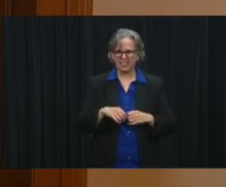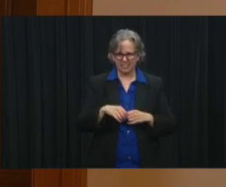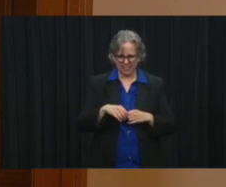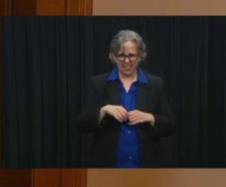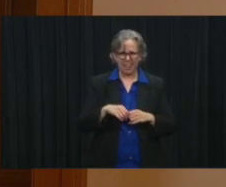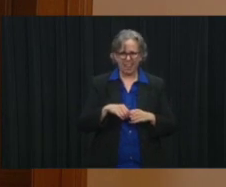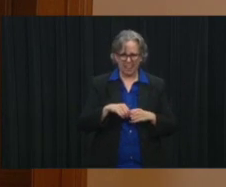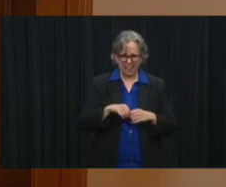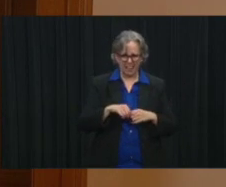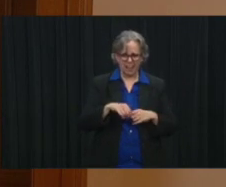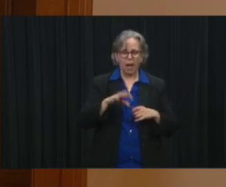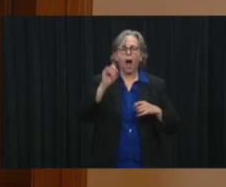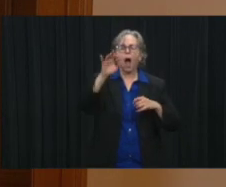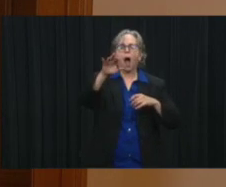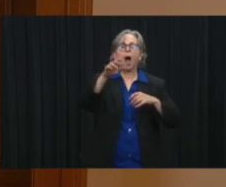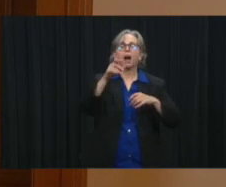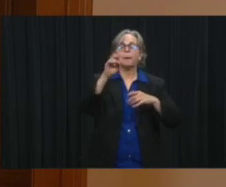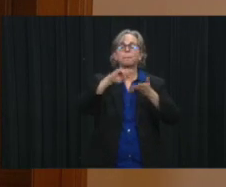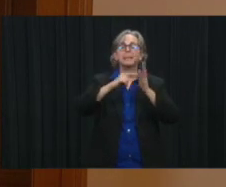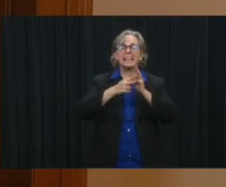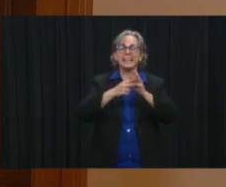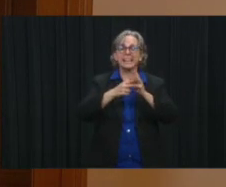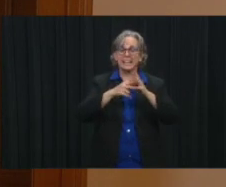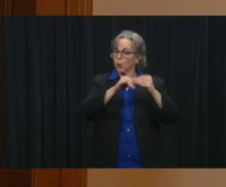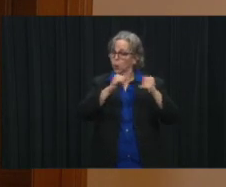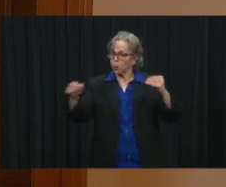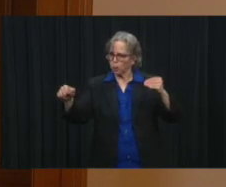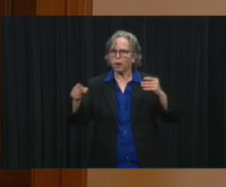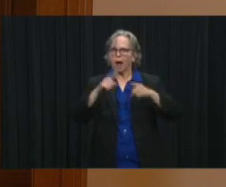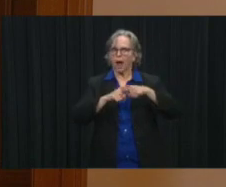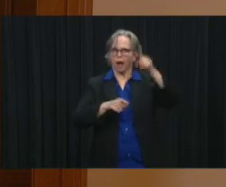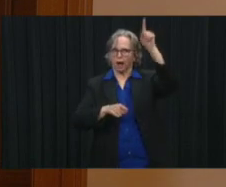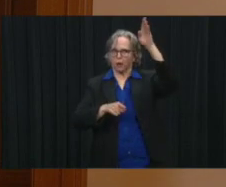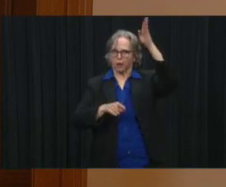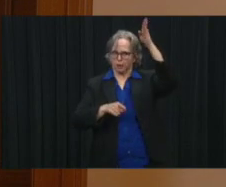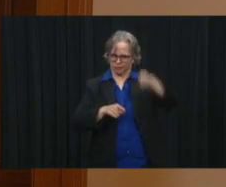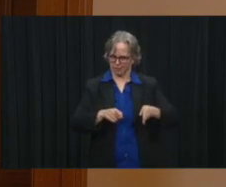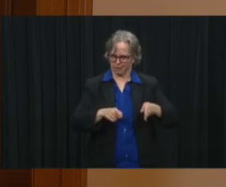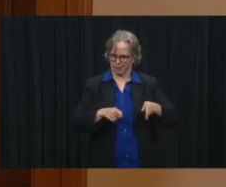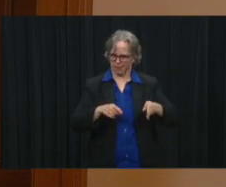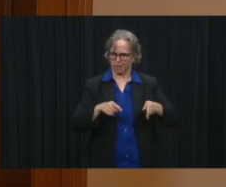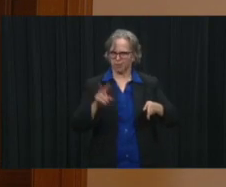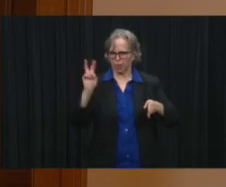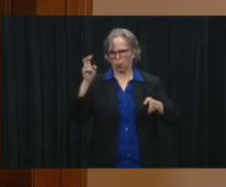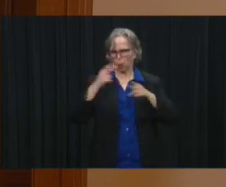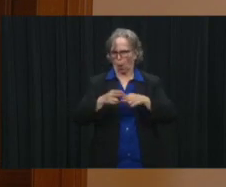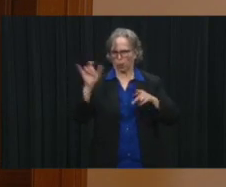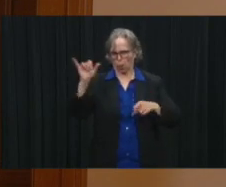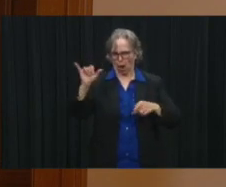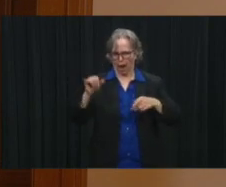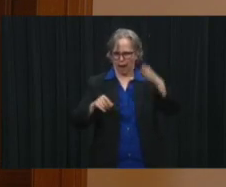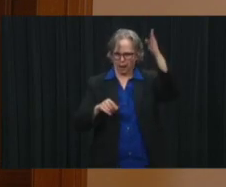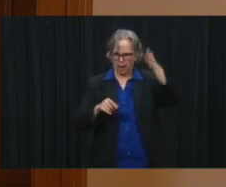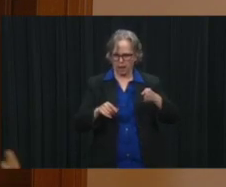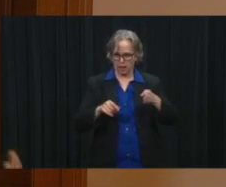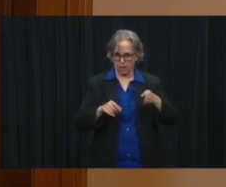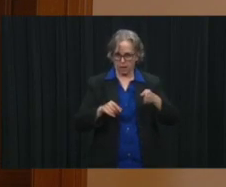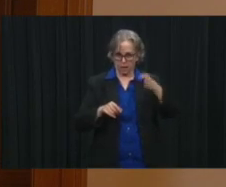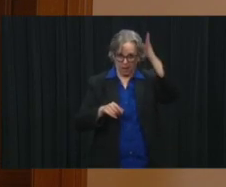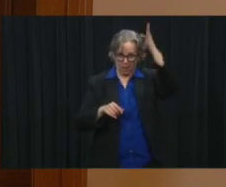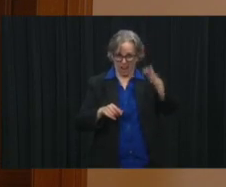and our modeling is now showing that at the peak of this curve, we're now projecting that we may have as many